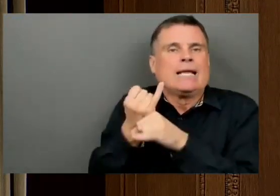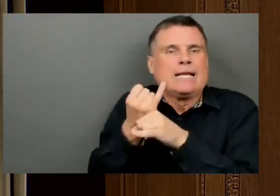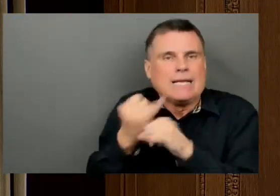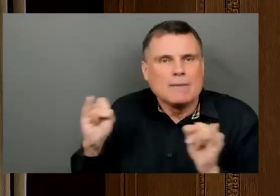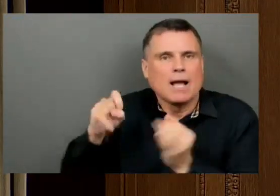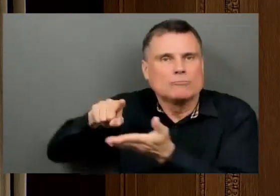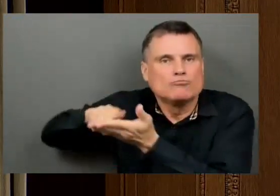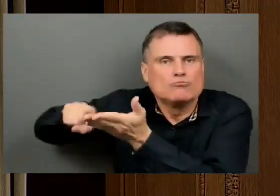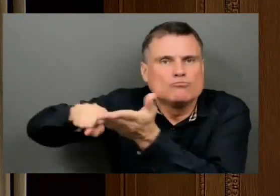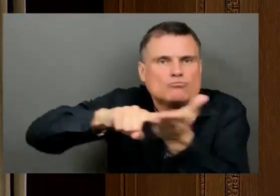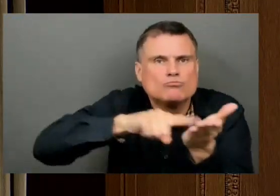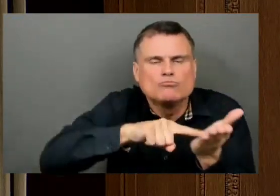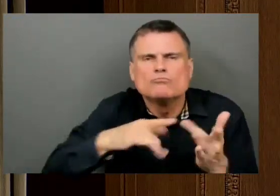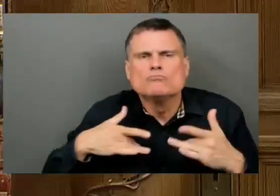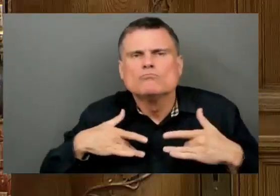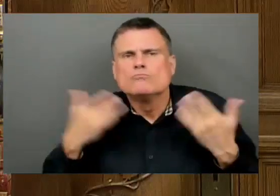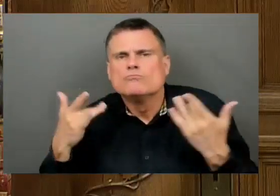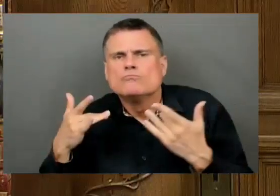government?